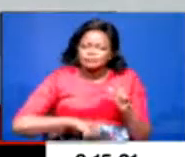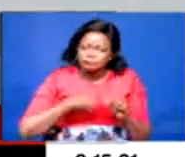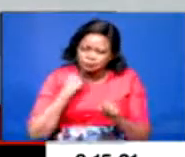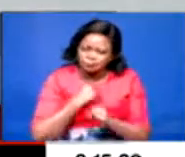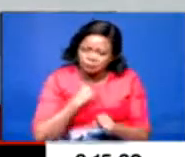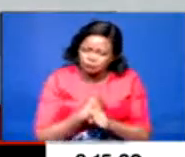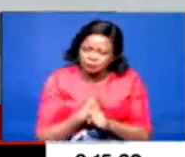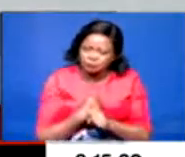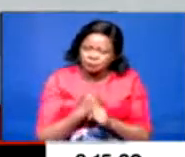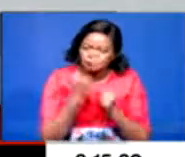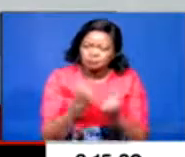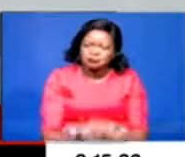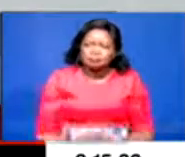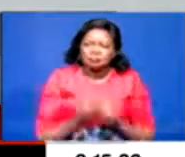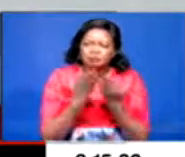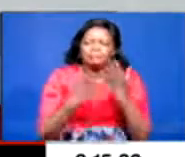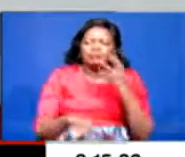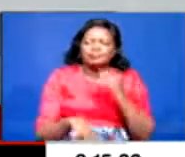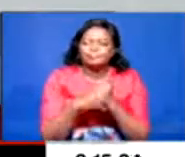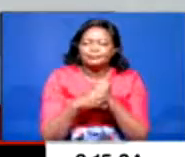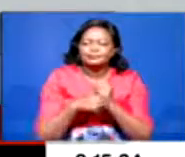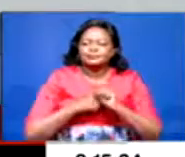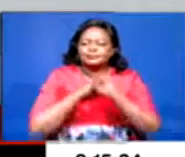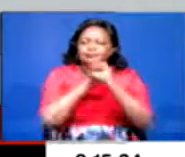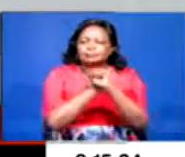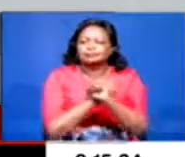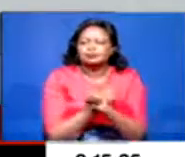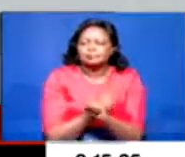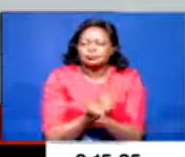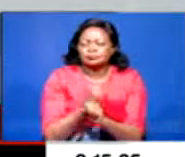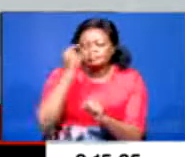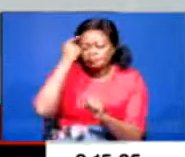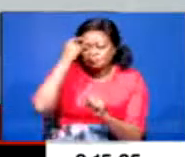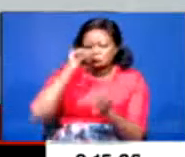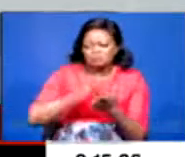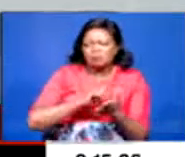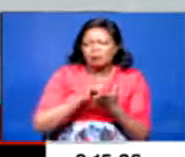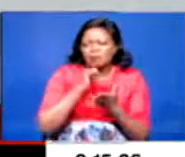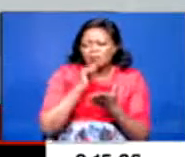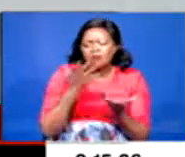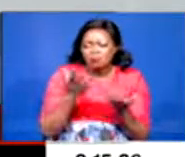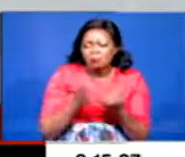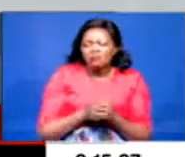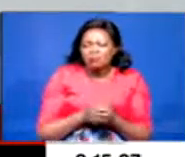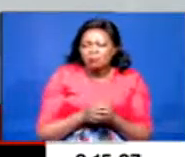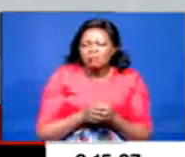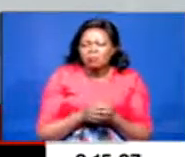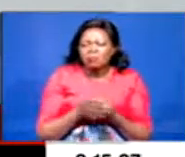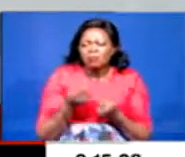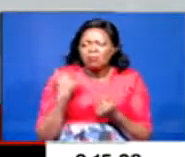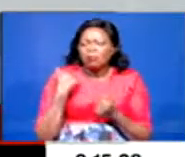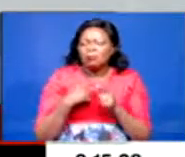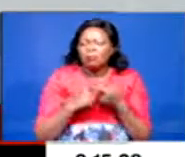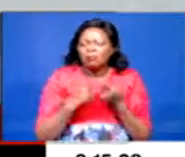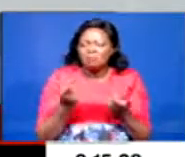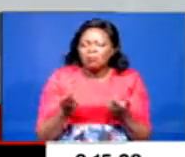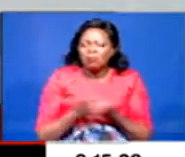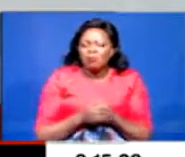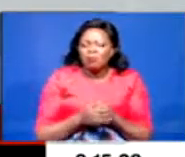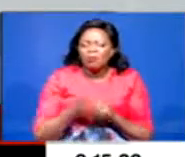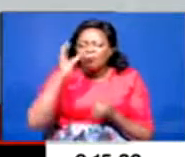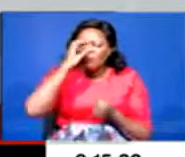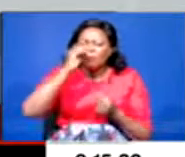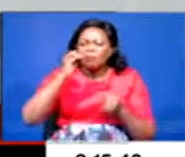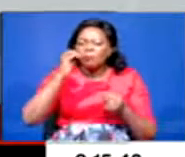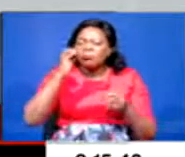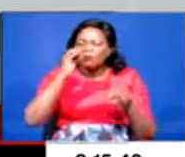it provides additional cushions. I think you are not able to fudge the numbers. So, for example, we've been treated to a lot of opinion polls,